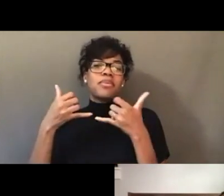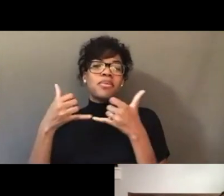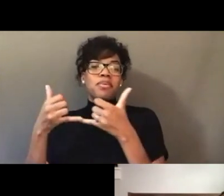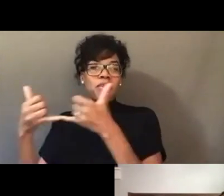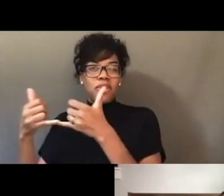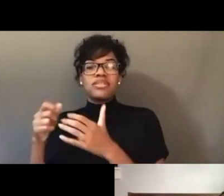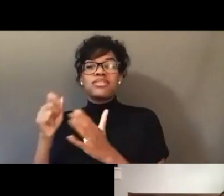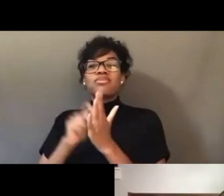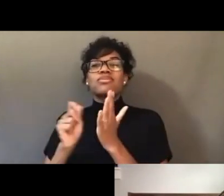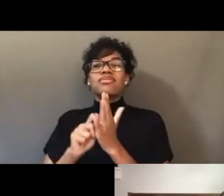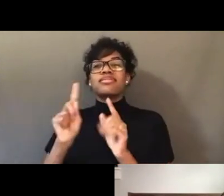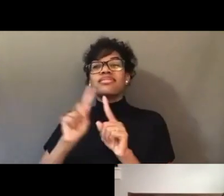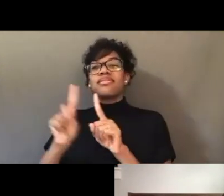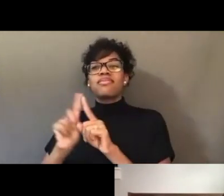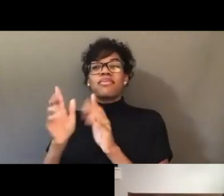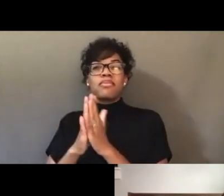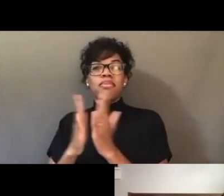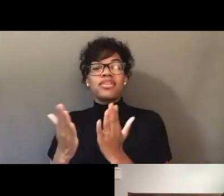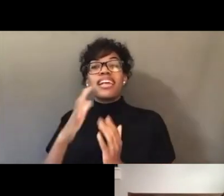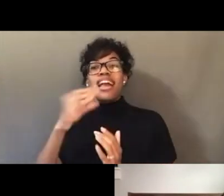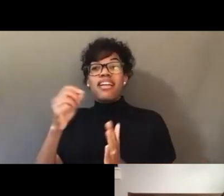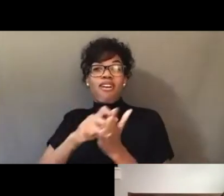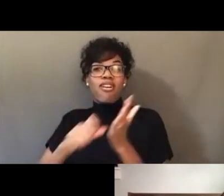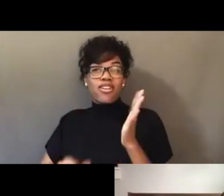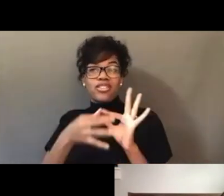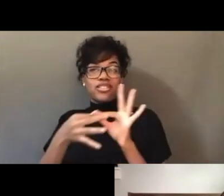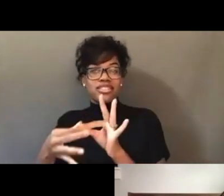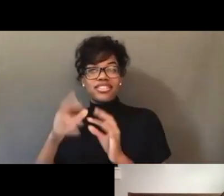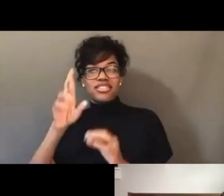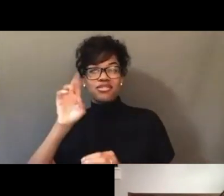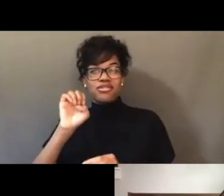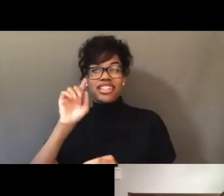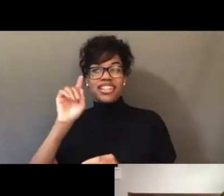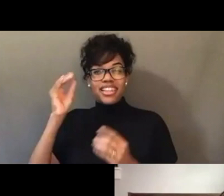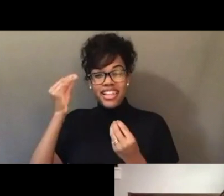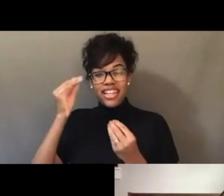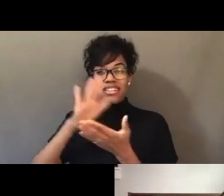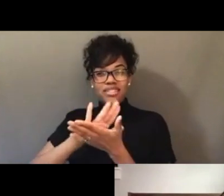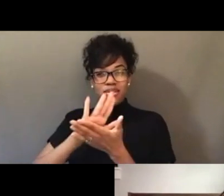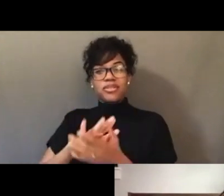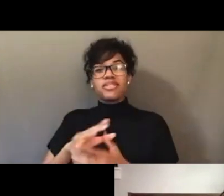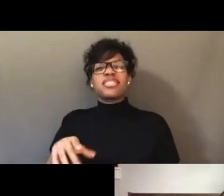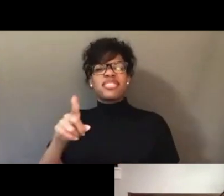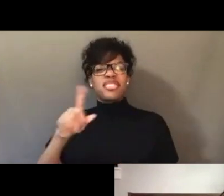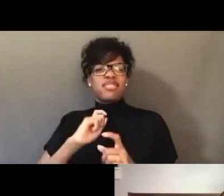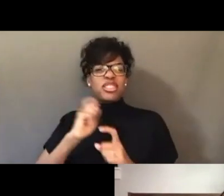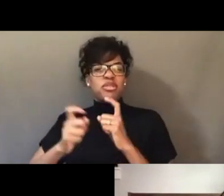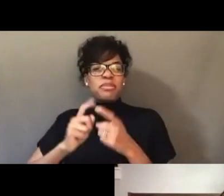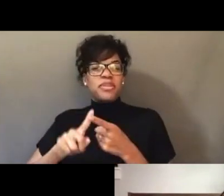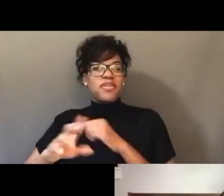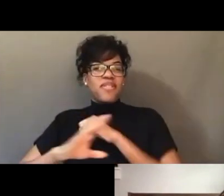Schools, including a new piece in the fall issue, which I'll ask you about in a little bit.